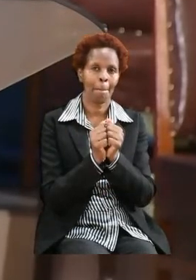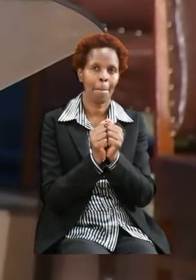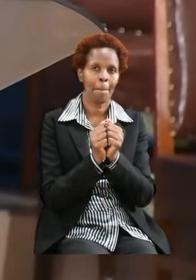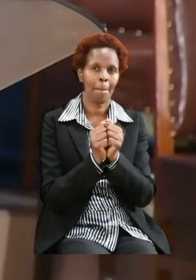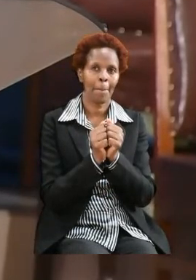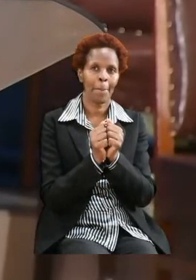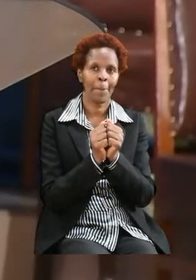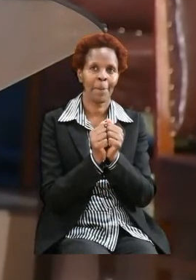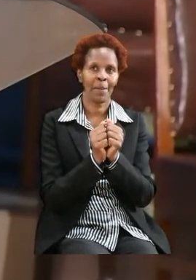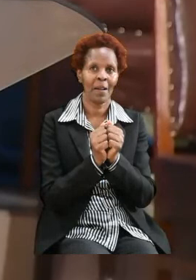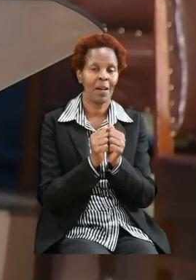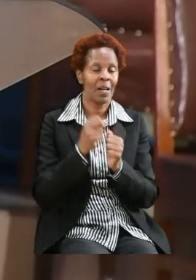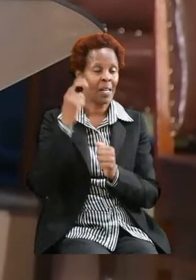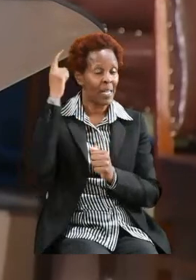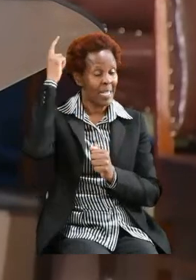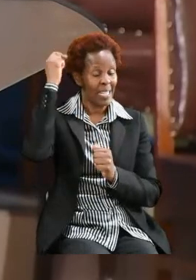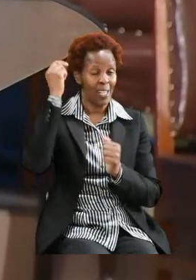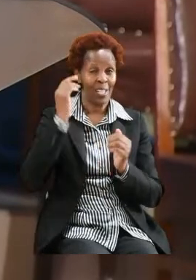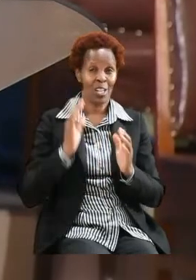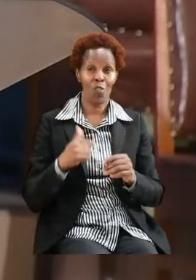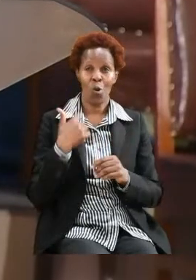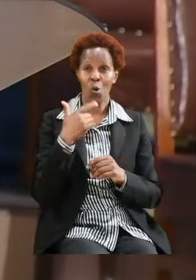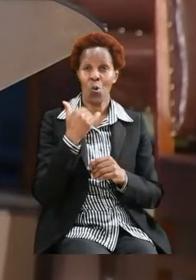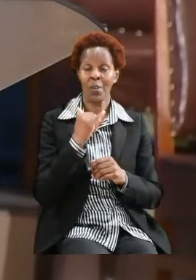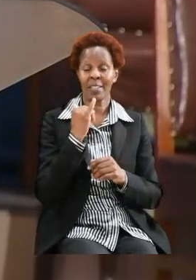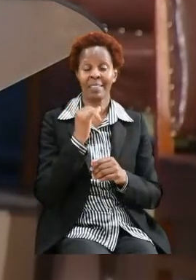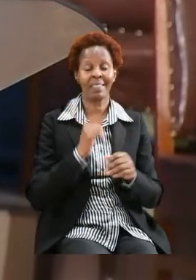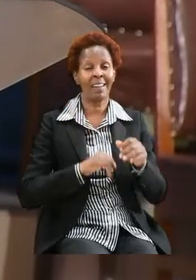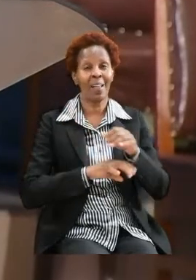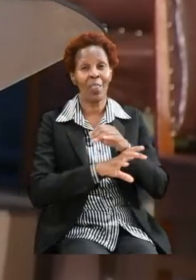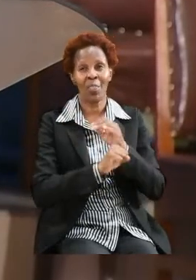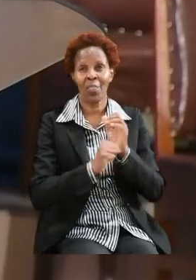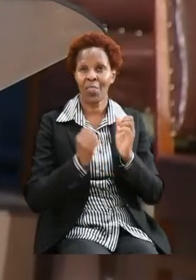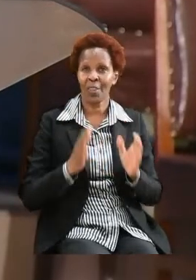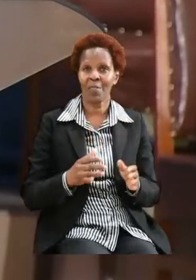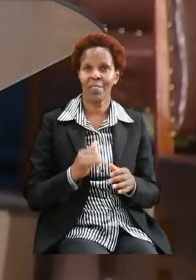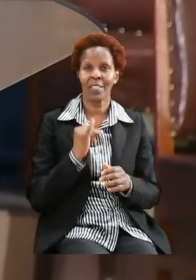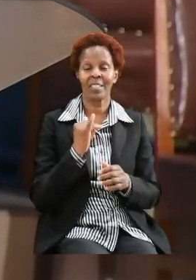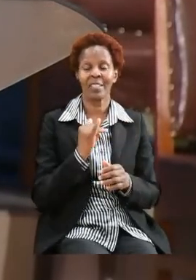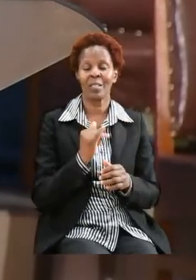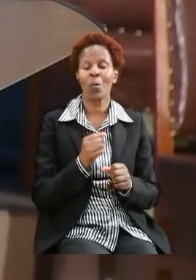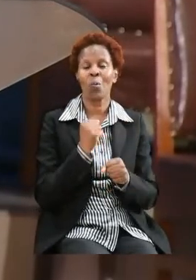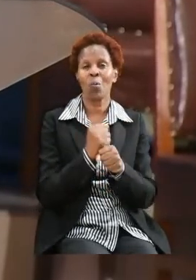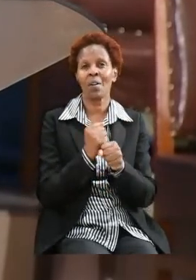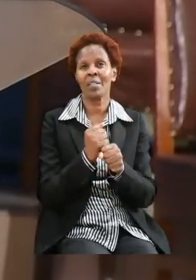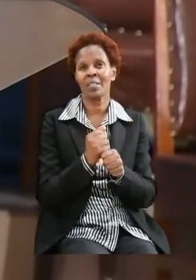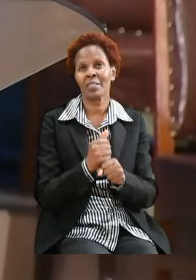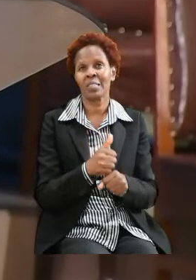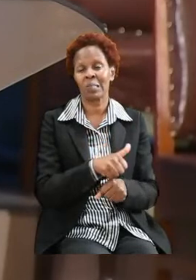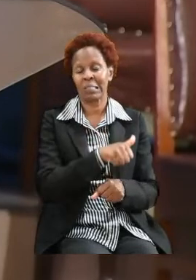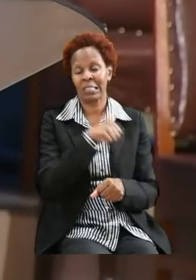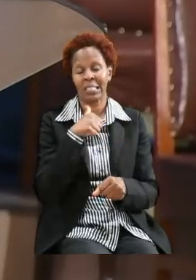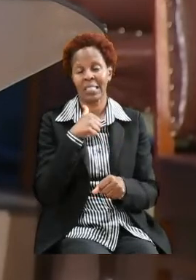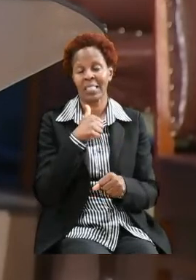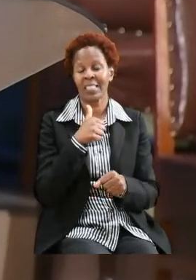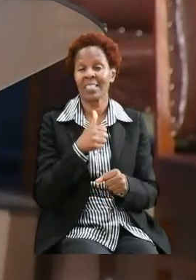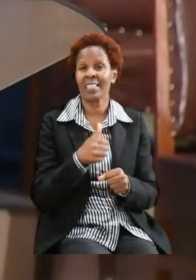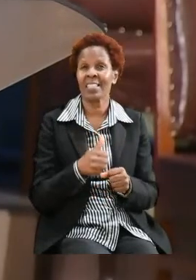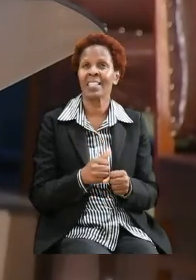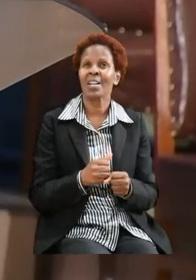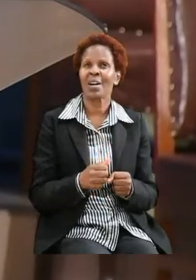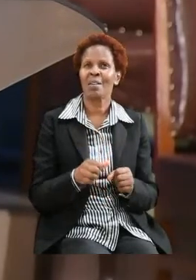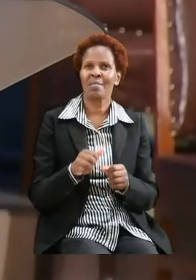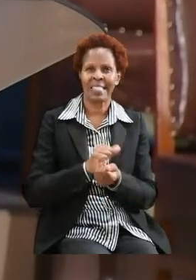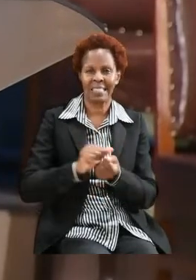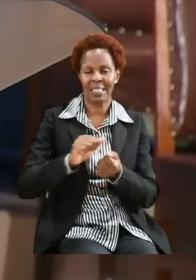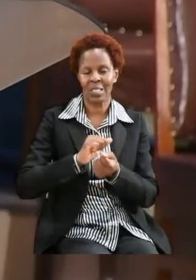the devil who is likened to a thief, his work is to kill and destroy. But Jesus, who is our